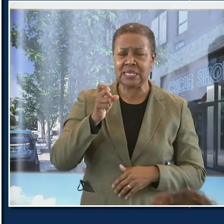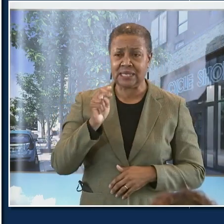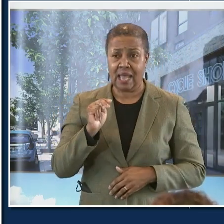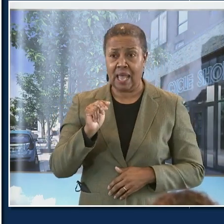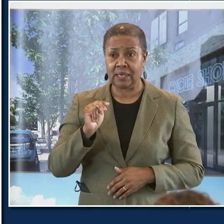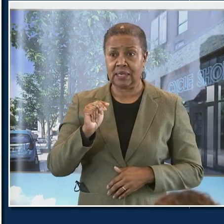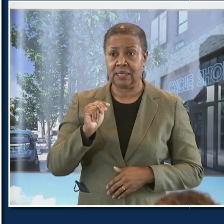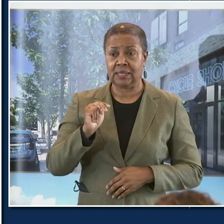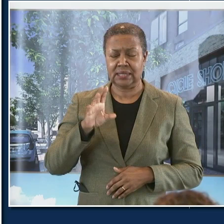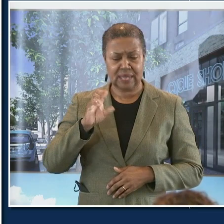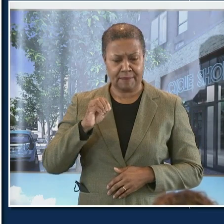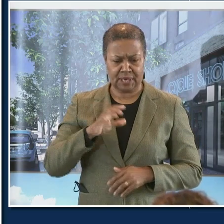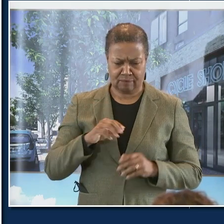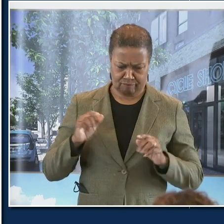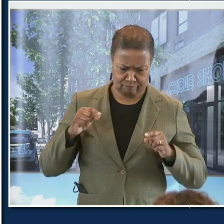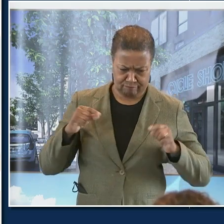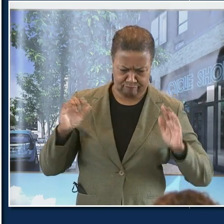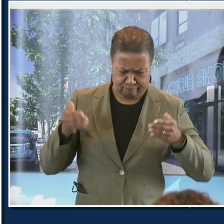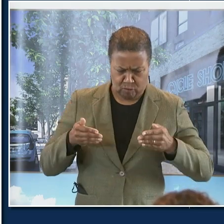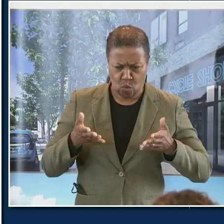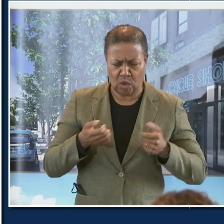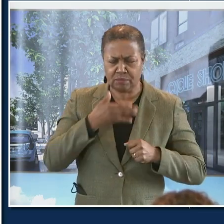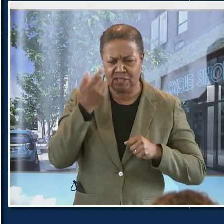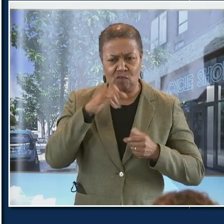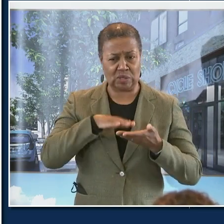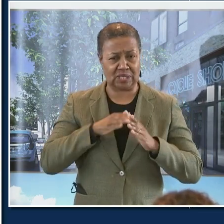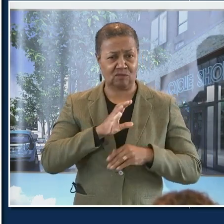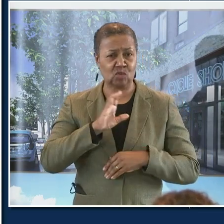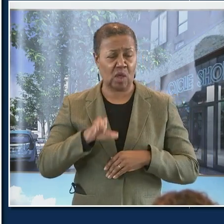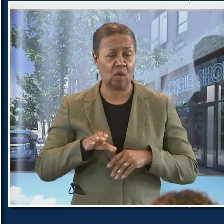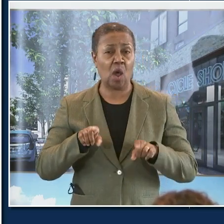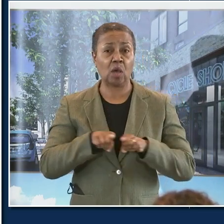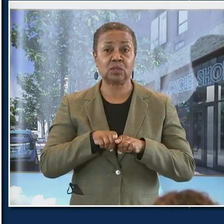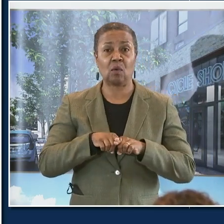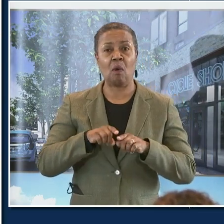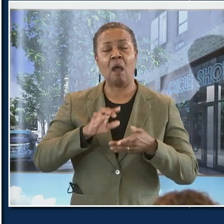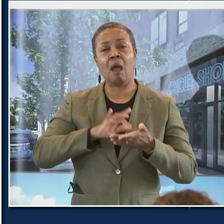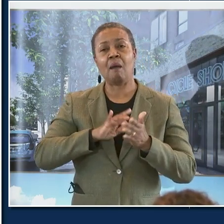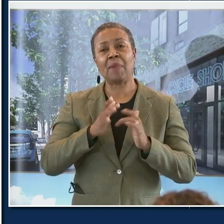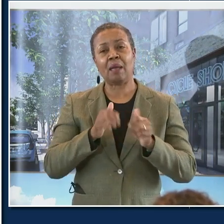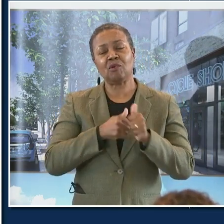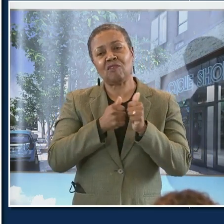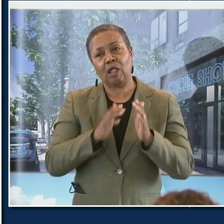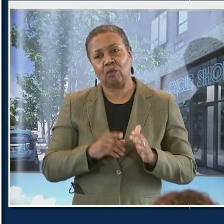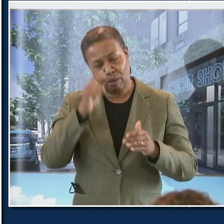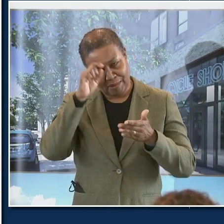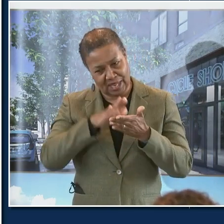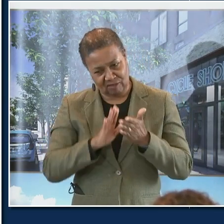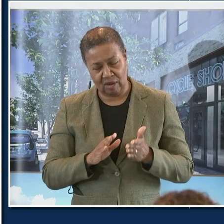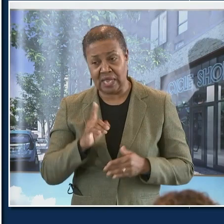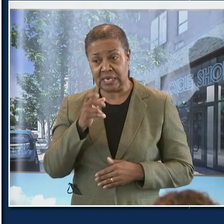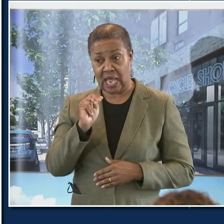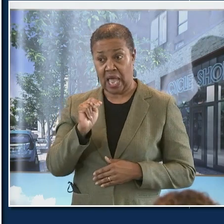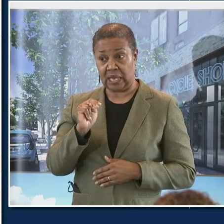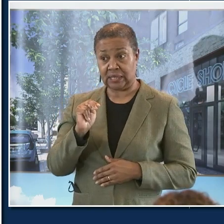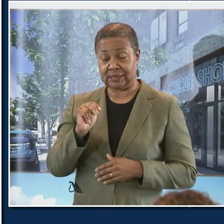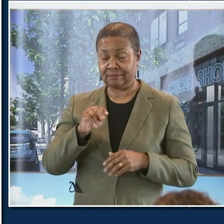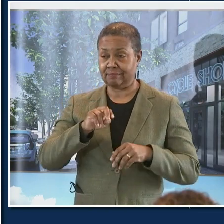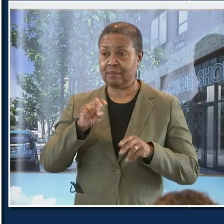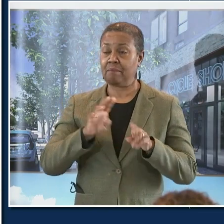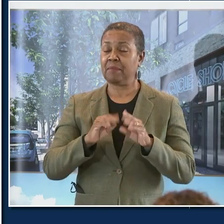tight ship. He really wants the best for the city. He's also a biblical man. Don sitting in these